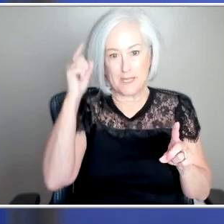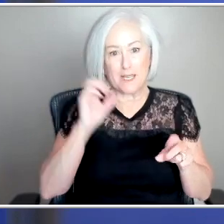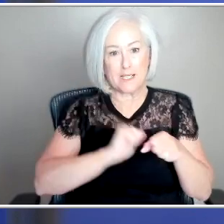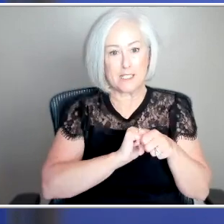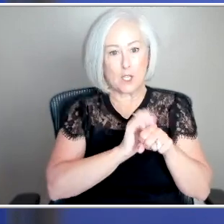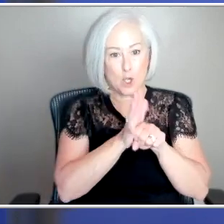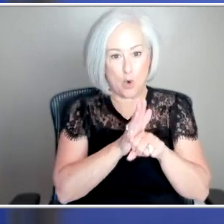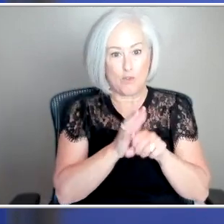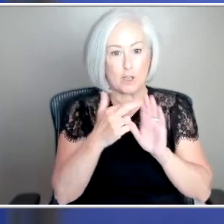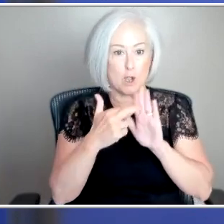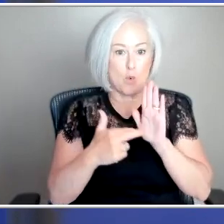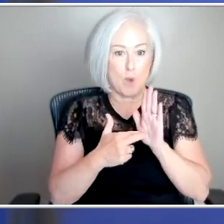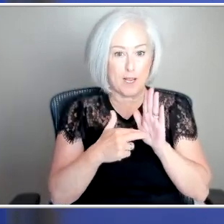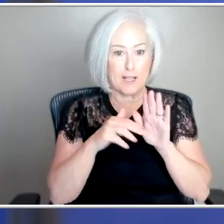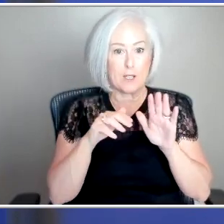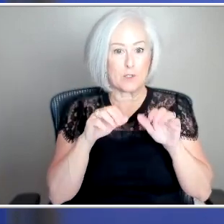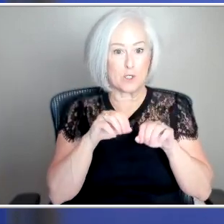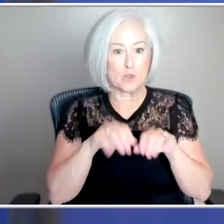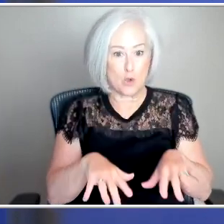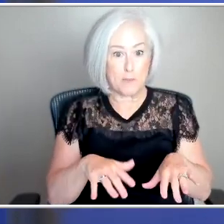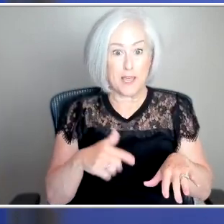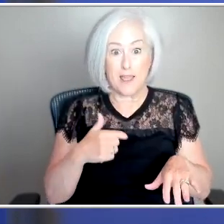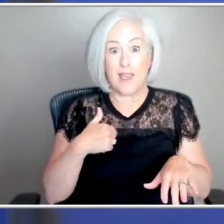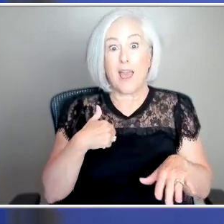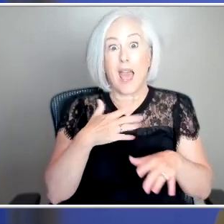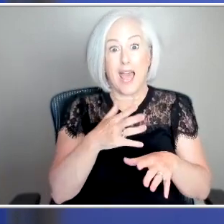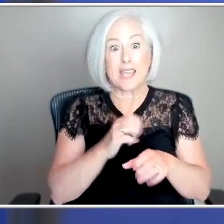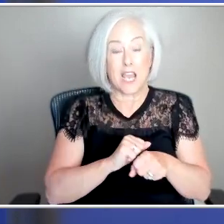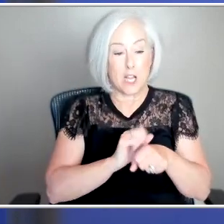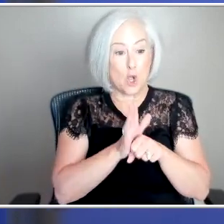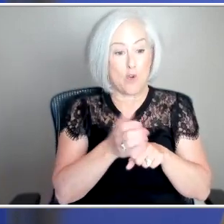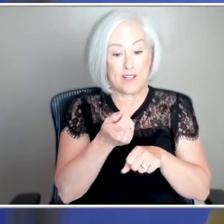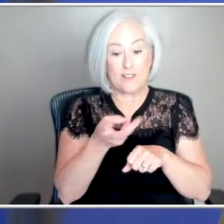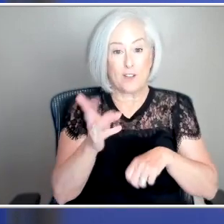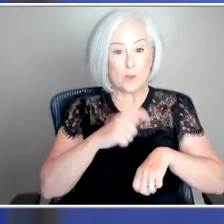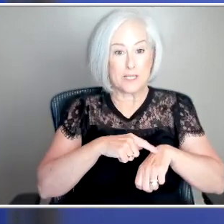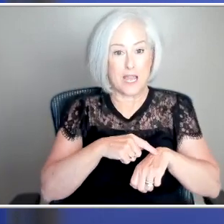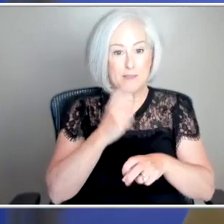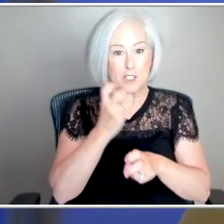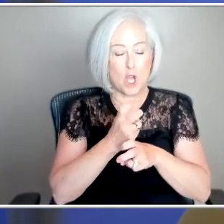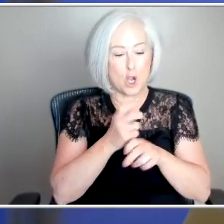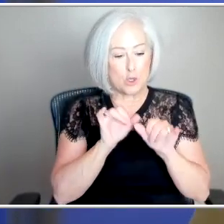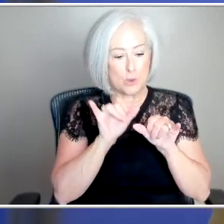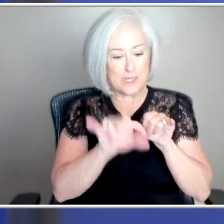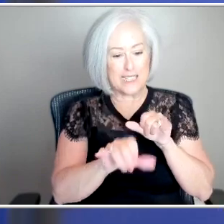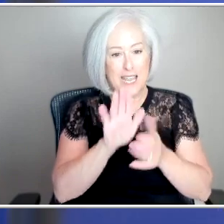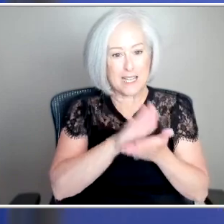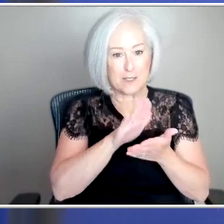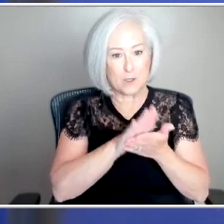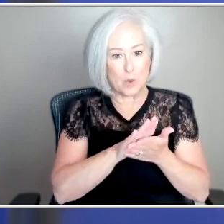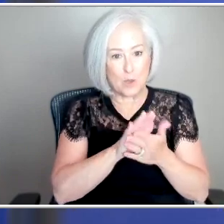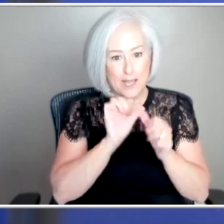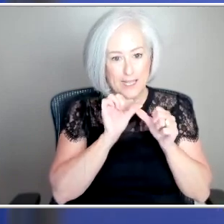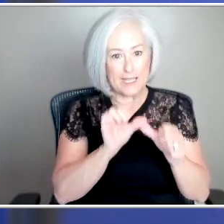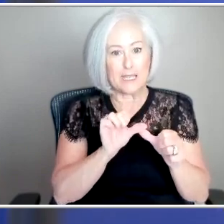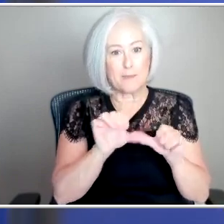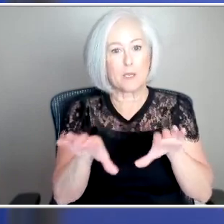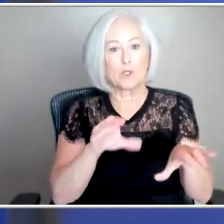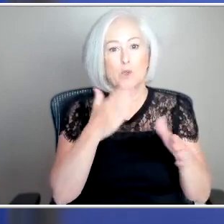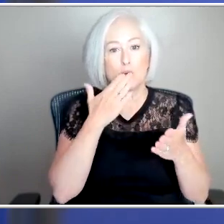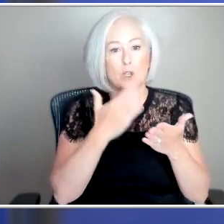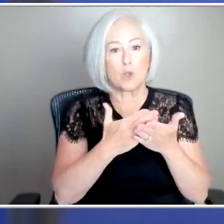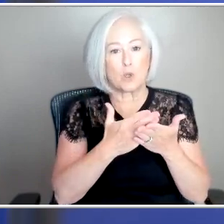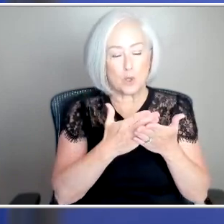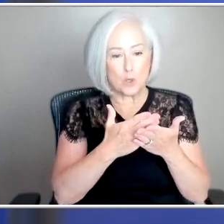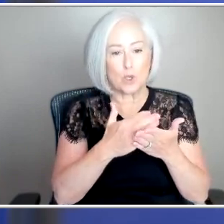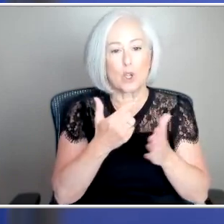got COVID for the very first time, a couple of times actually, so it was just kind of hard for me to stay in school and keep my grades up if I'm getting hospitalized or having to